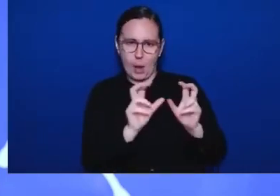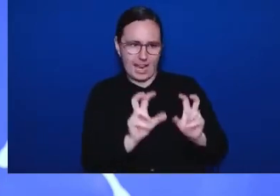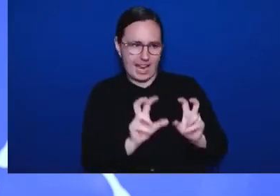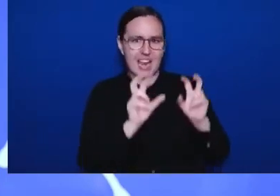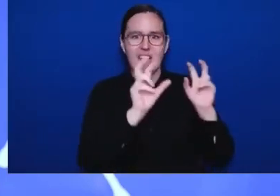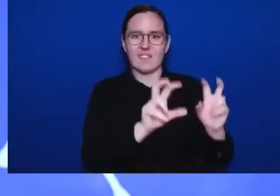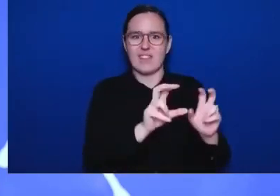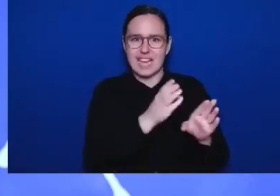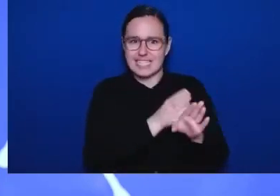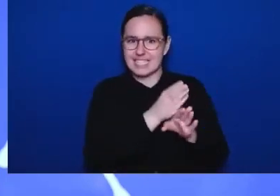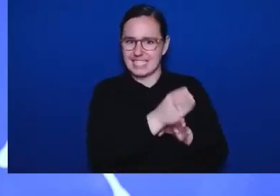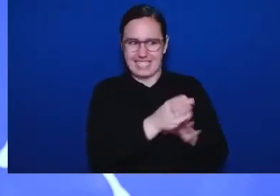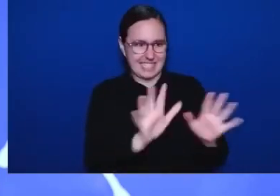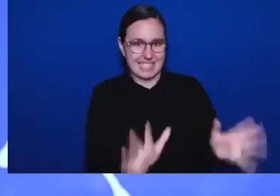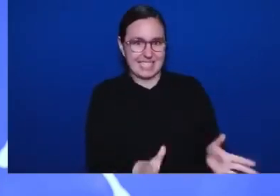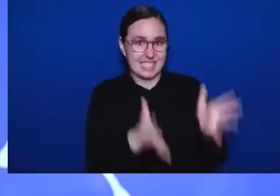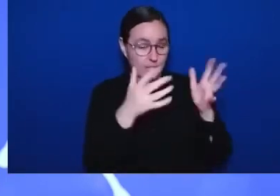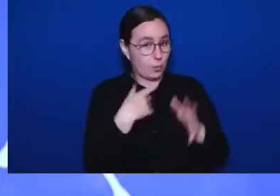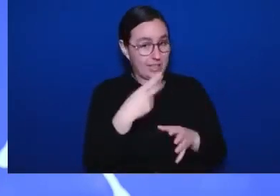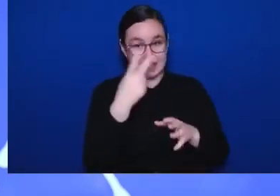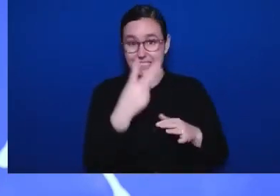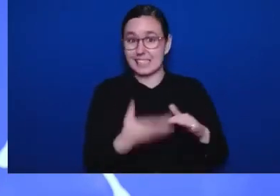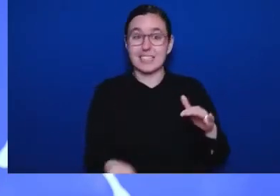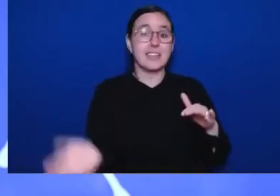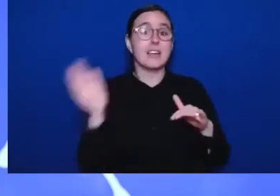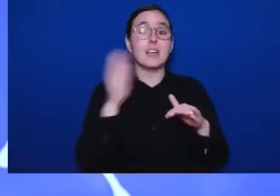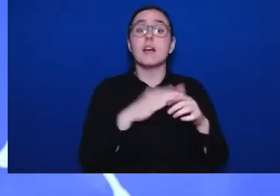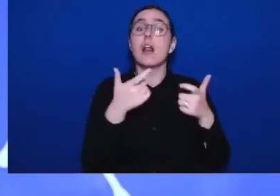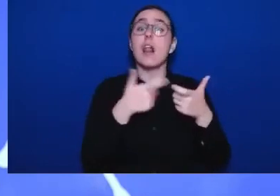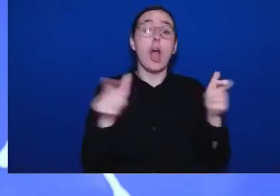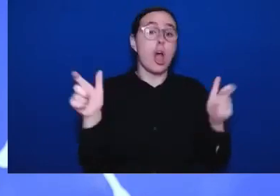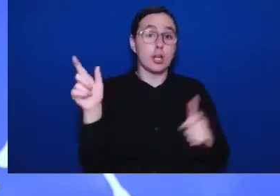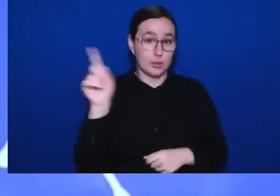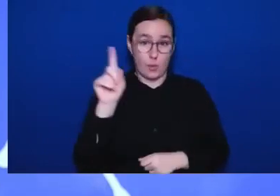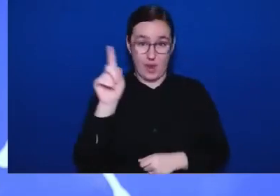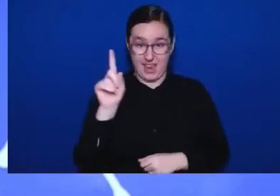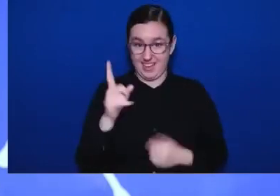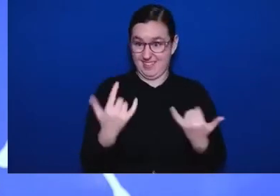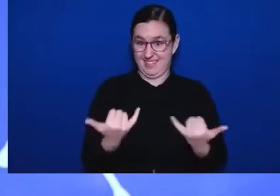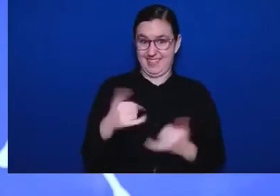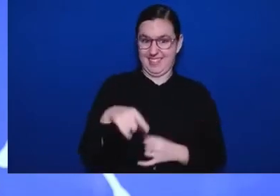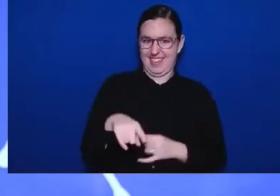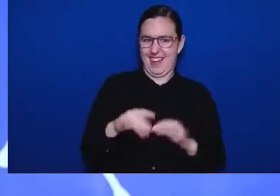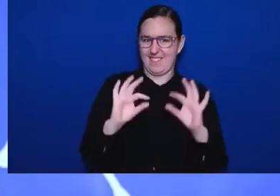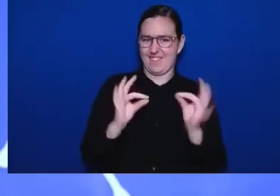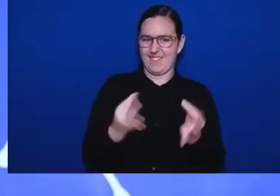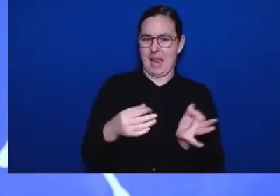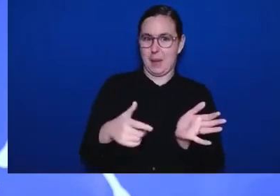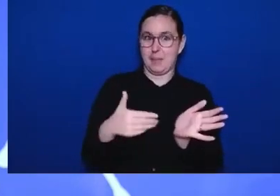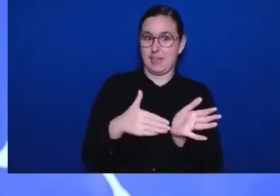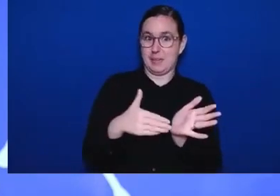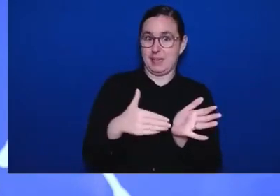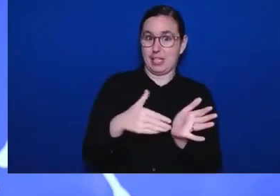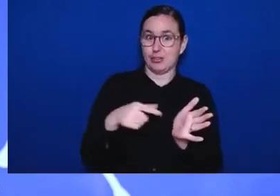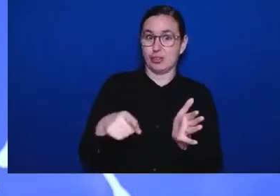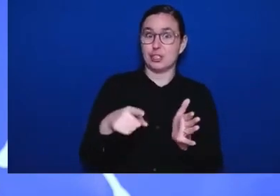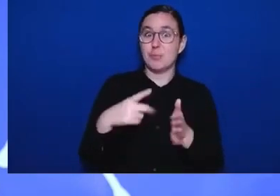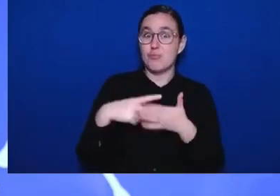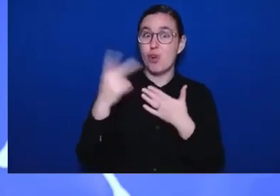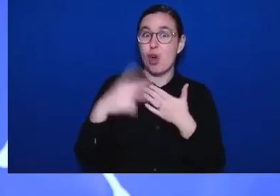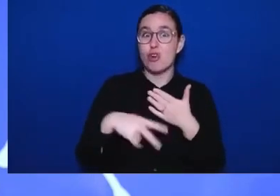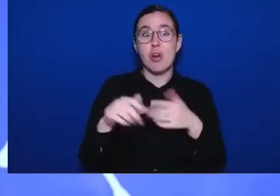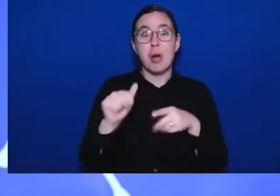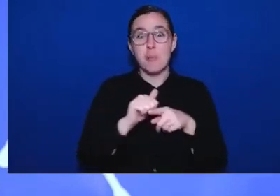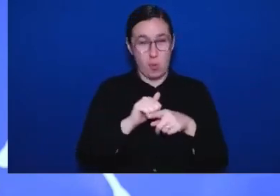largest family medicine program in Canada now. Some of the most significant increases have been in those areas already, and will